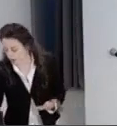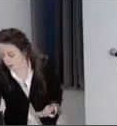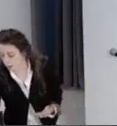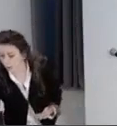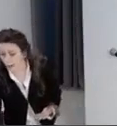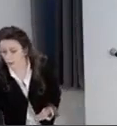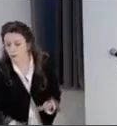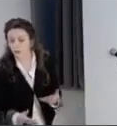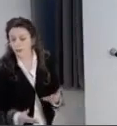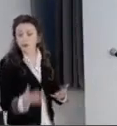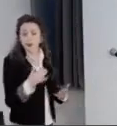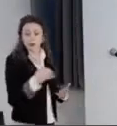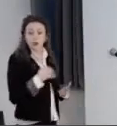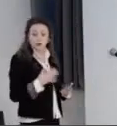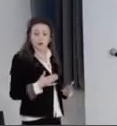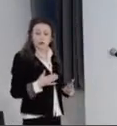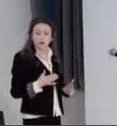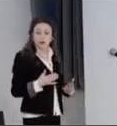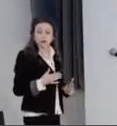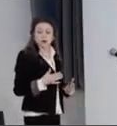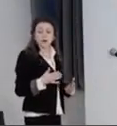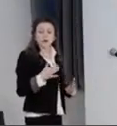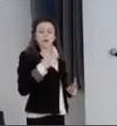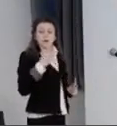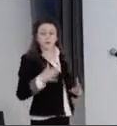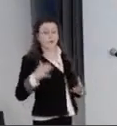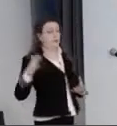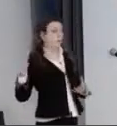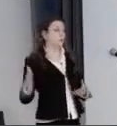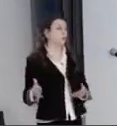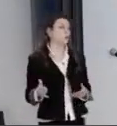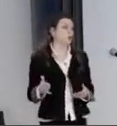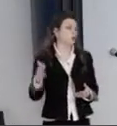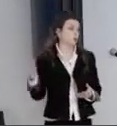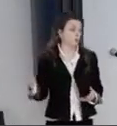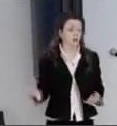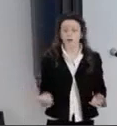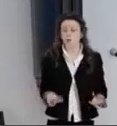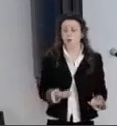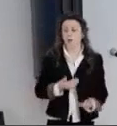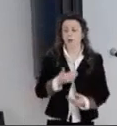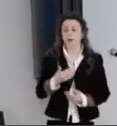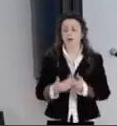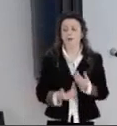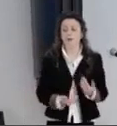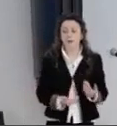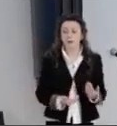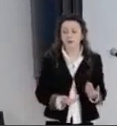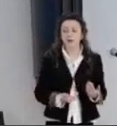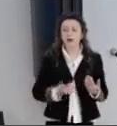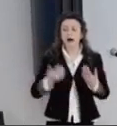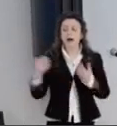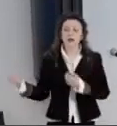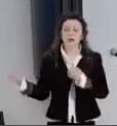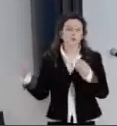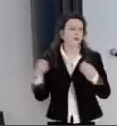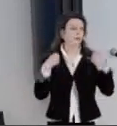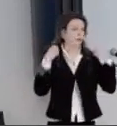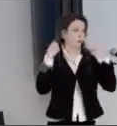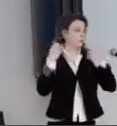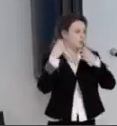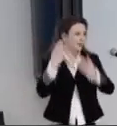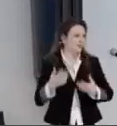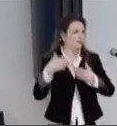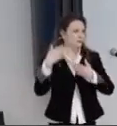especially convincing. But I also think that, on the contrary, I think this kind of aesthetic appreciation of her products would be largely incomplete unless the